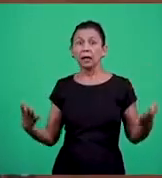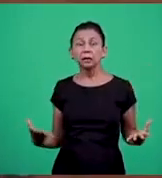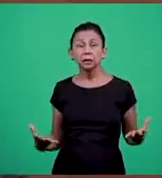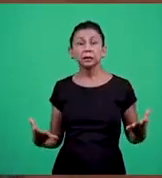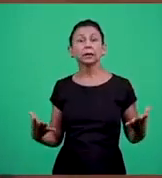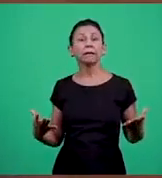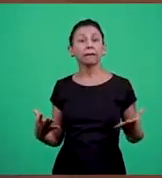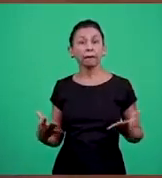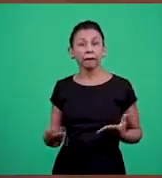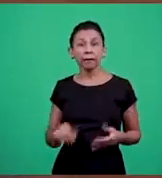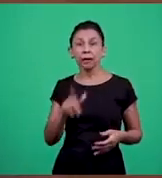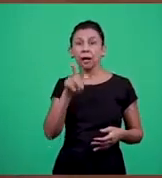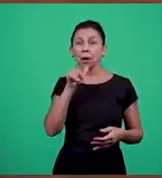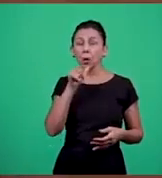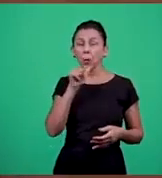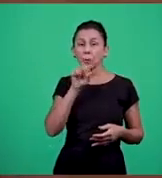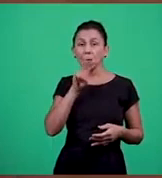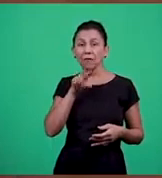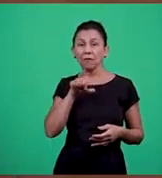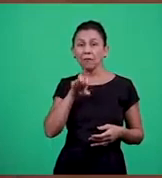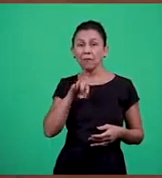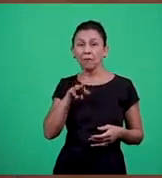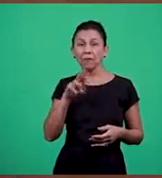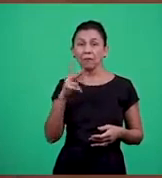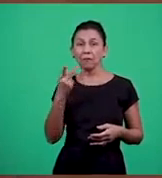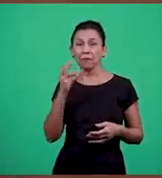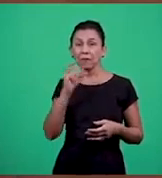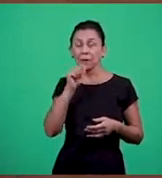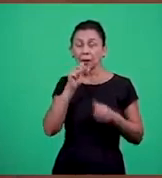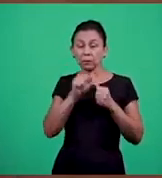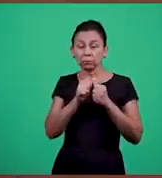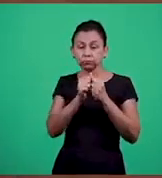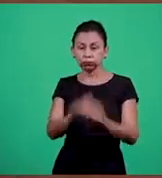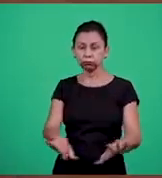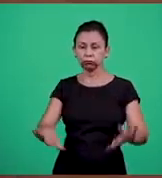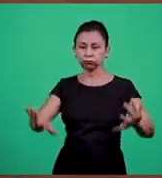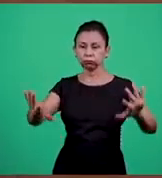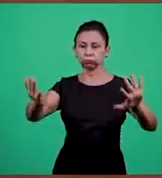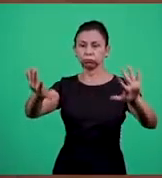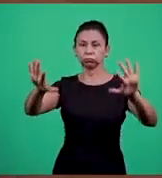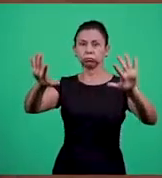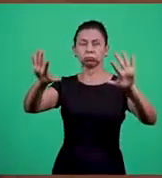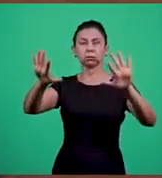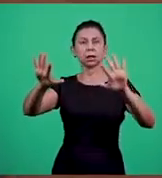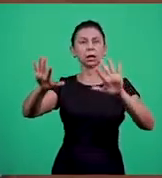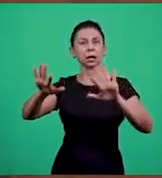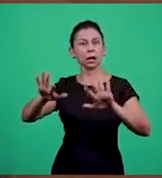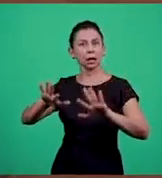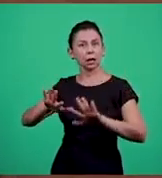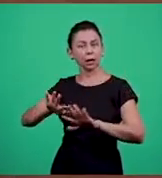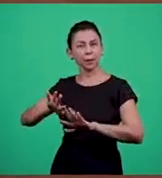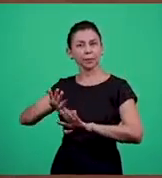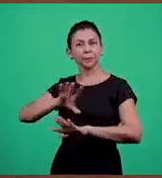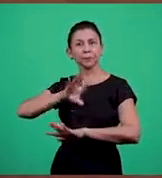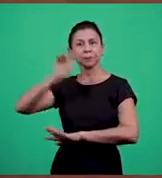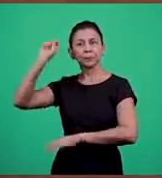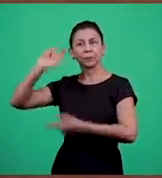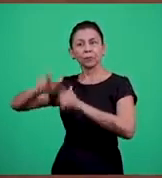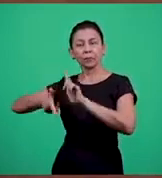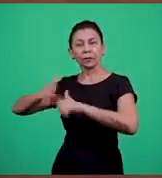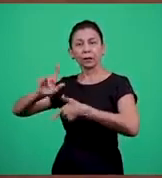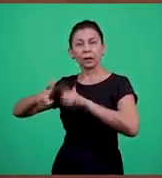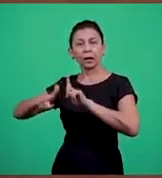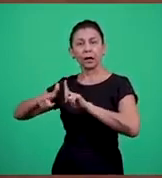you and your people left Egypt, your God opened the Red Sea for you to pass through it. And